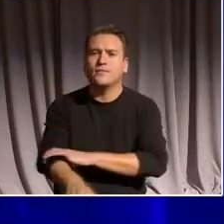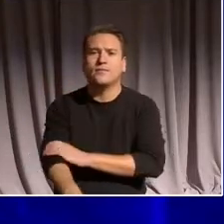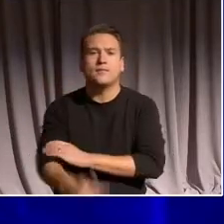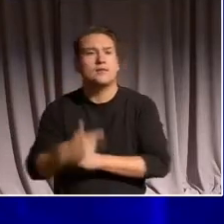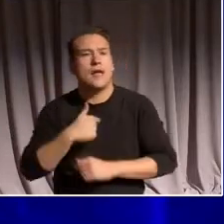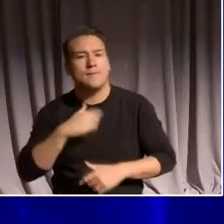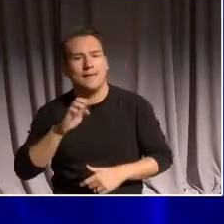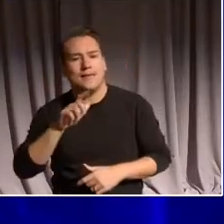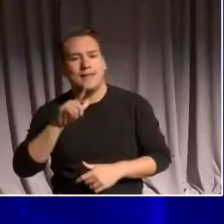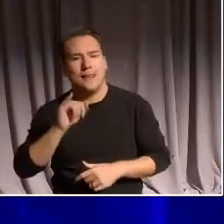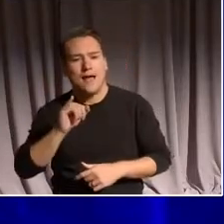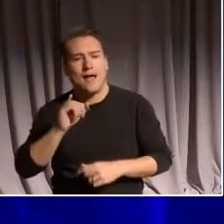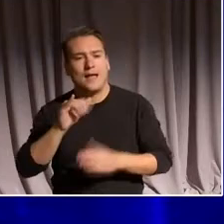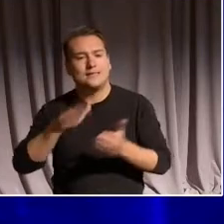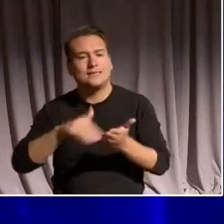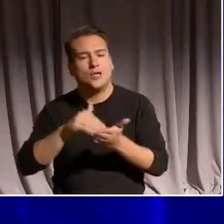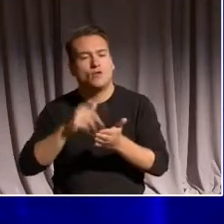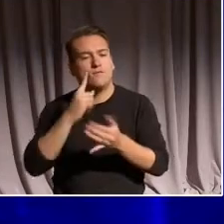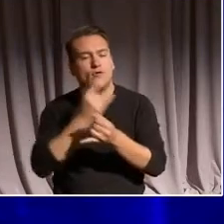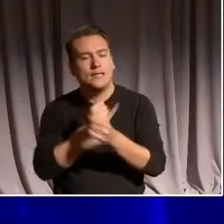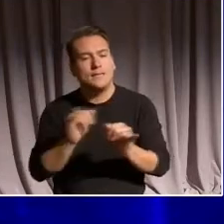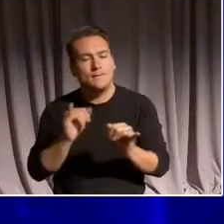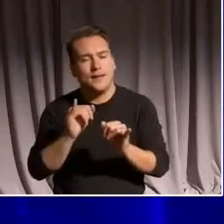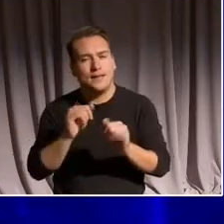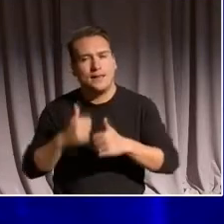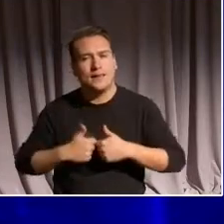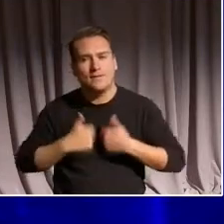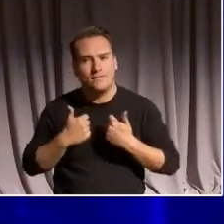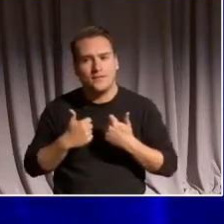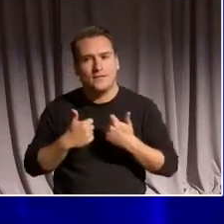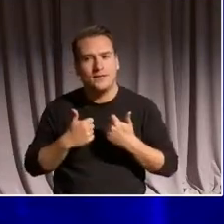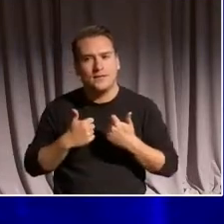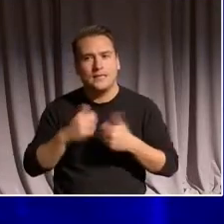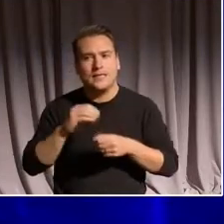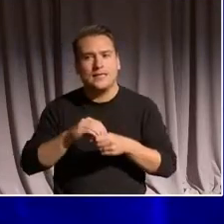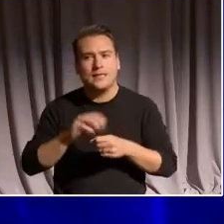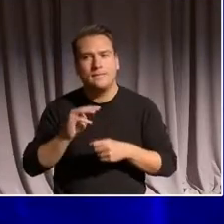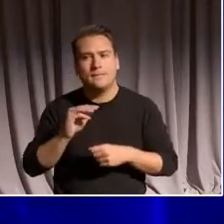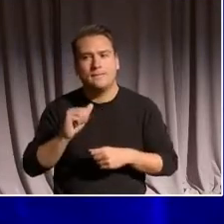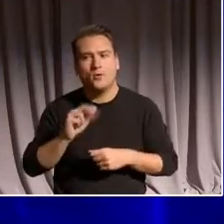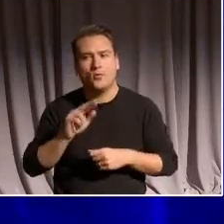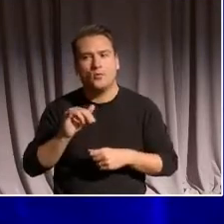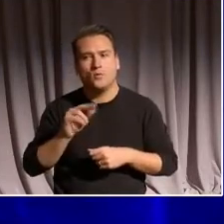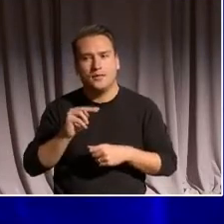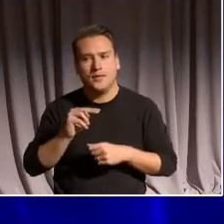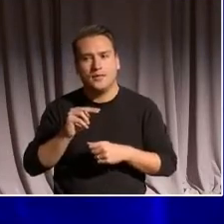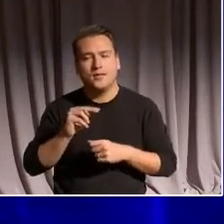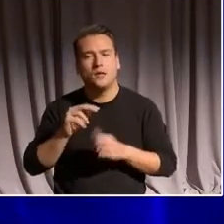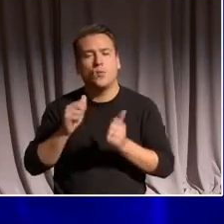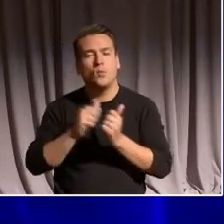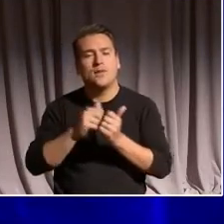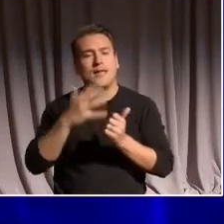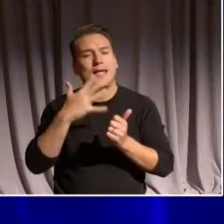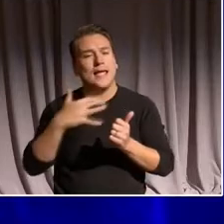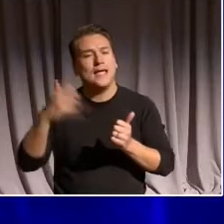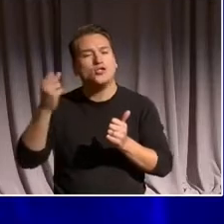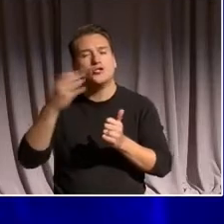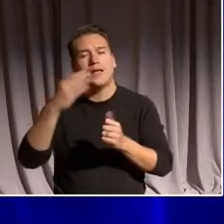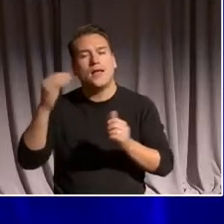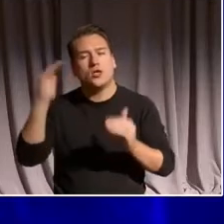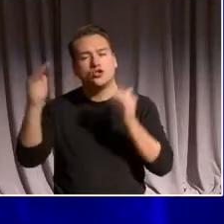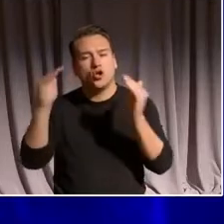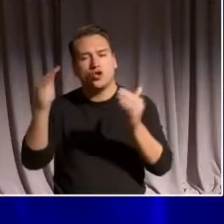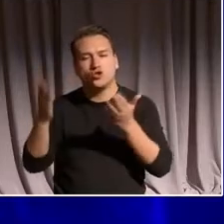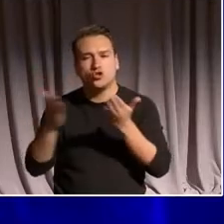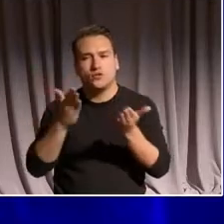with Marin Center for Independent Living, Marin's one-door ADRC with Aging and Adult Services, and co-chair of